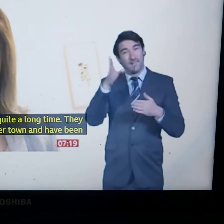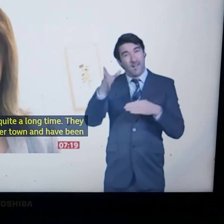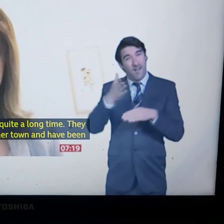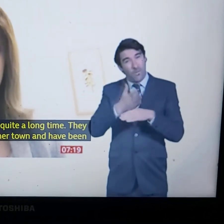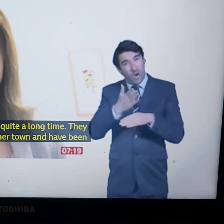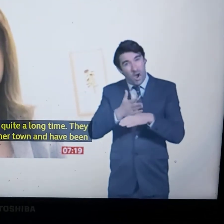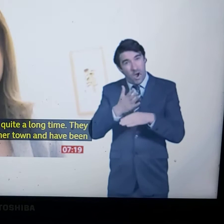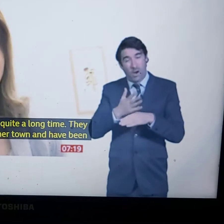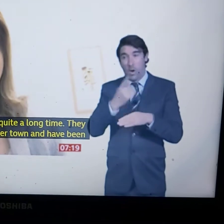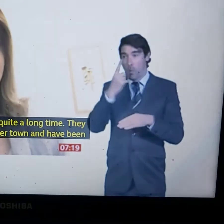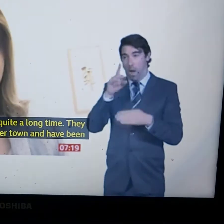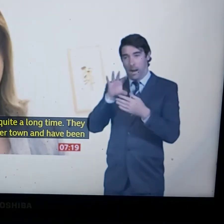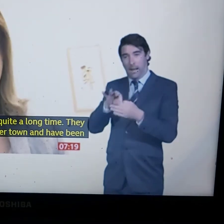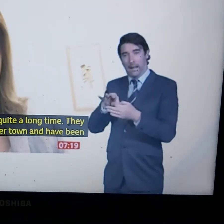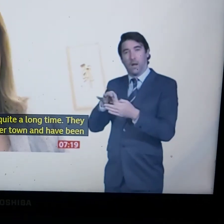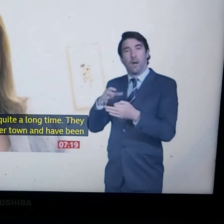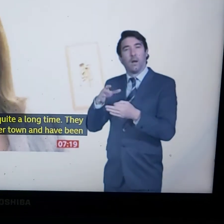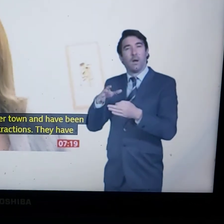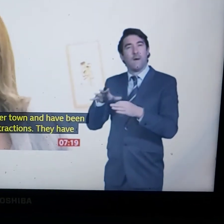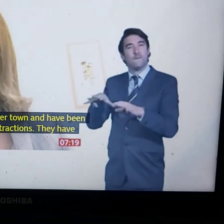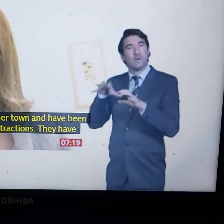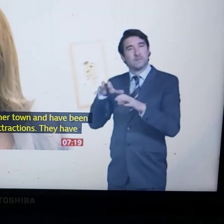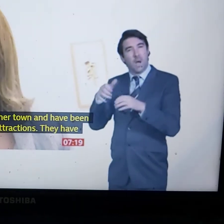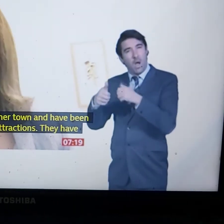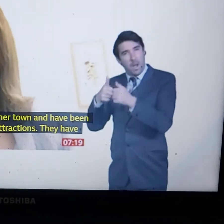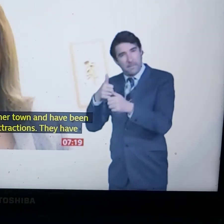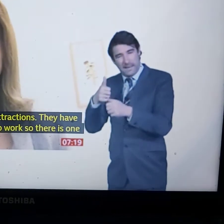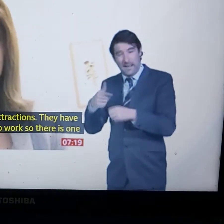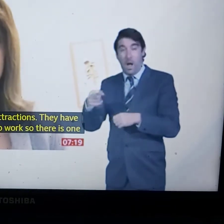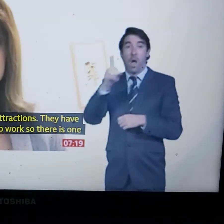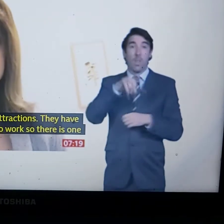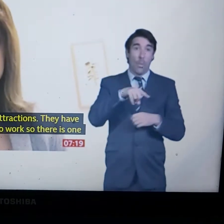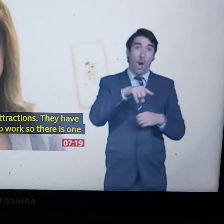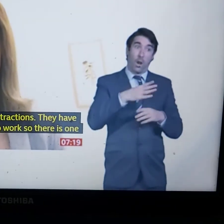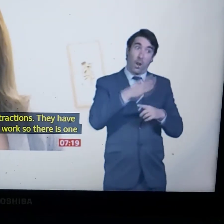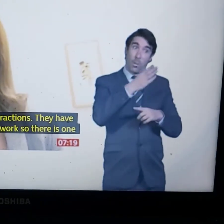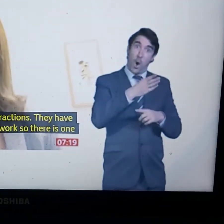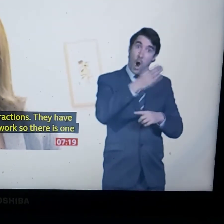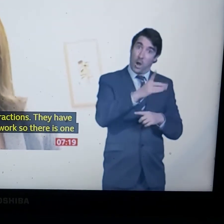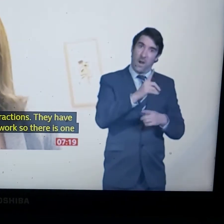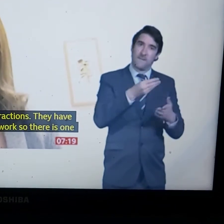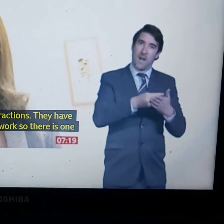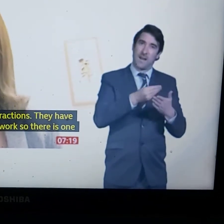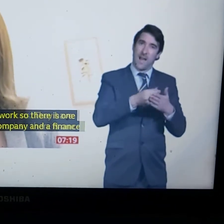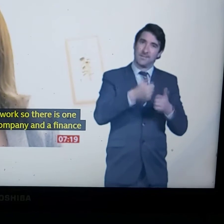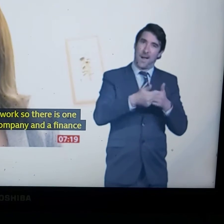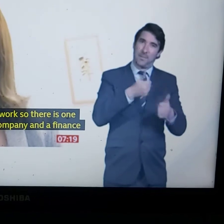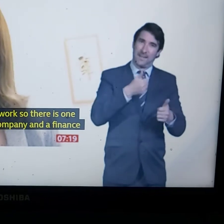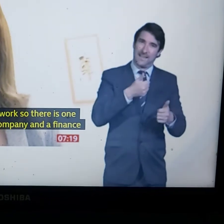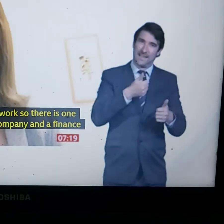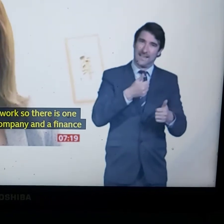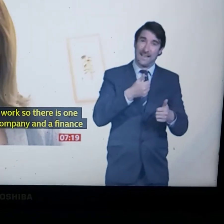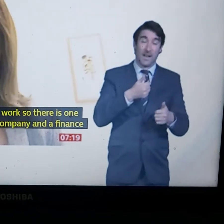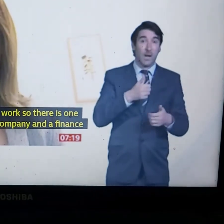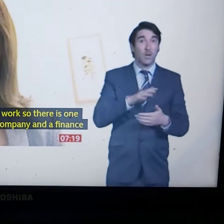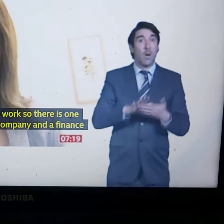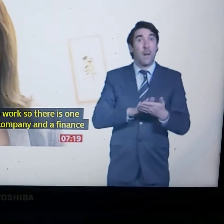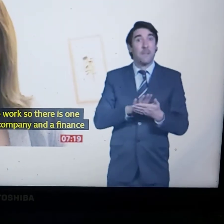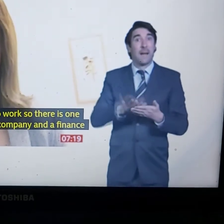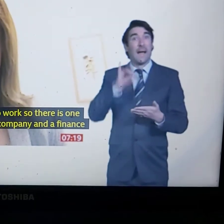a finance company, about 300 colleagues involved overall in both of those workplaces. So as you can see, they've got a big job doing their